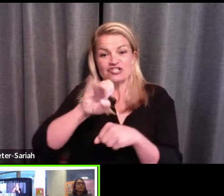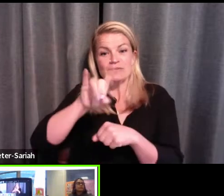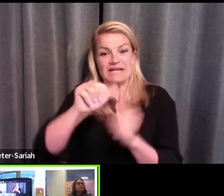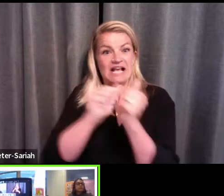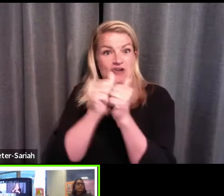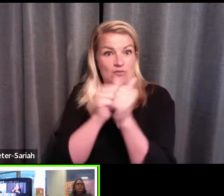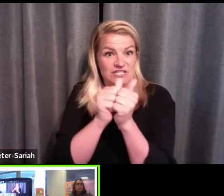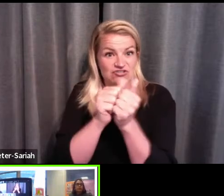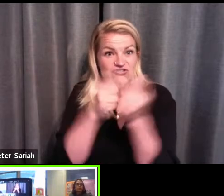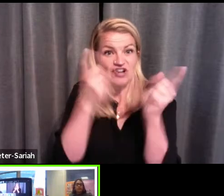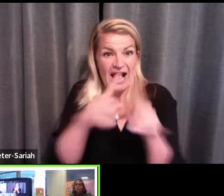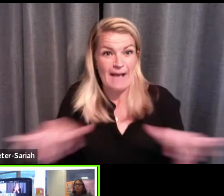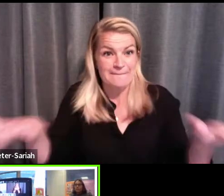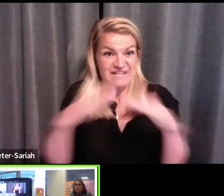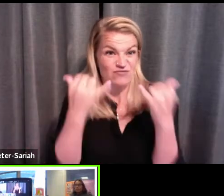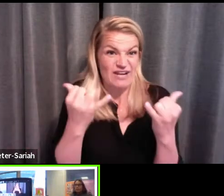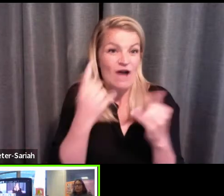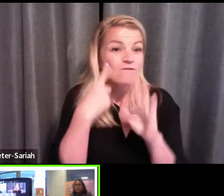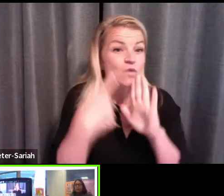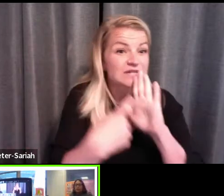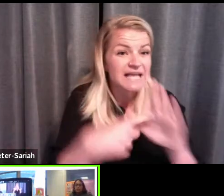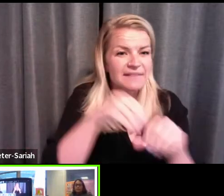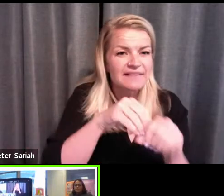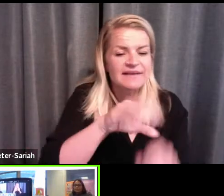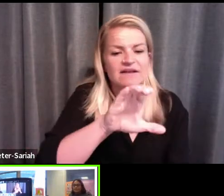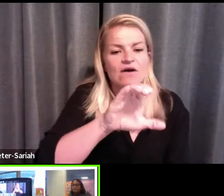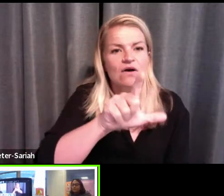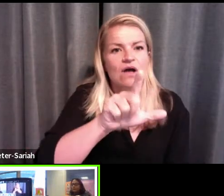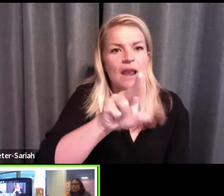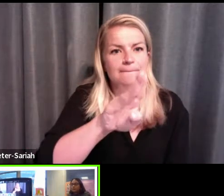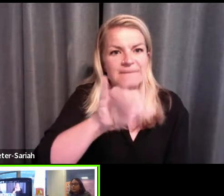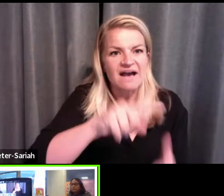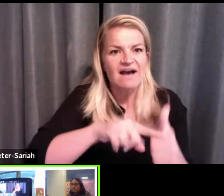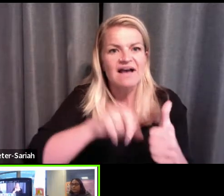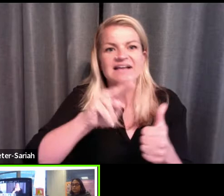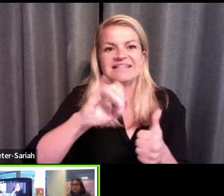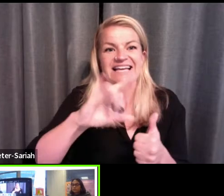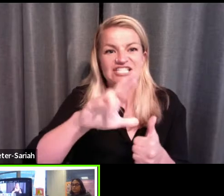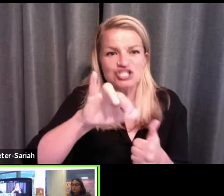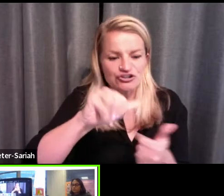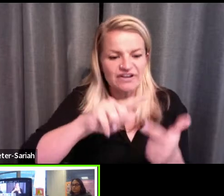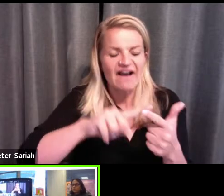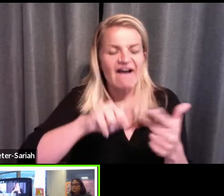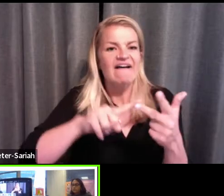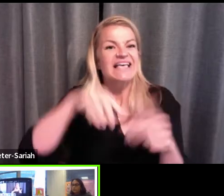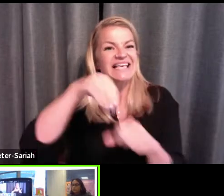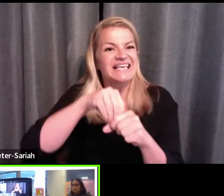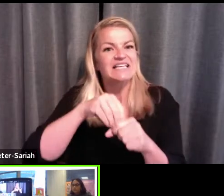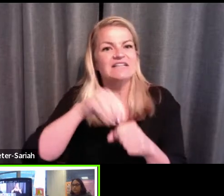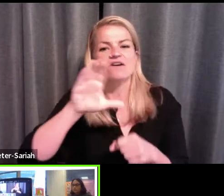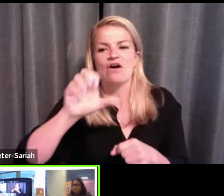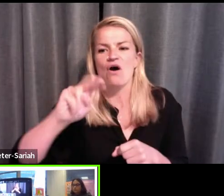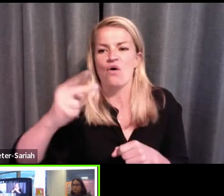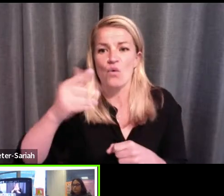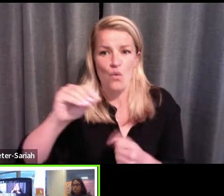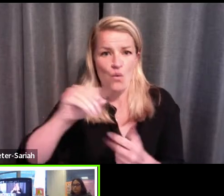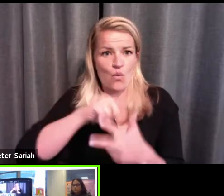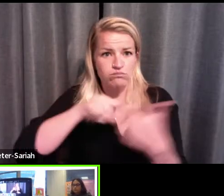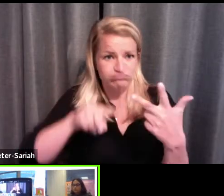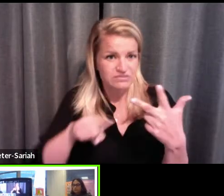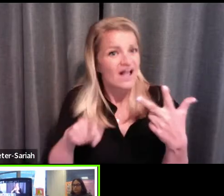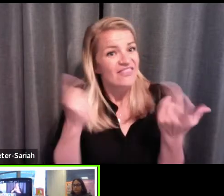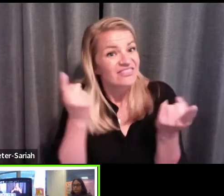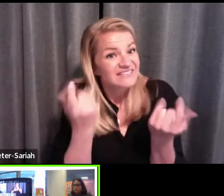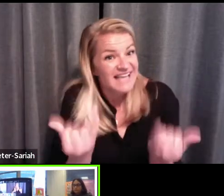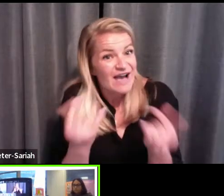place. For example, in Colombia, in Nigeria, in the Democratic Republic of Congo. And